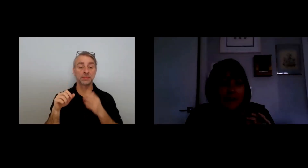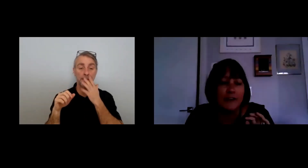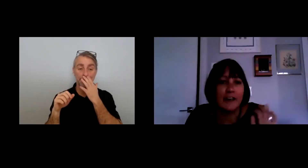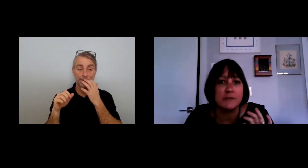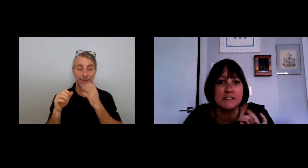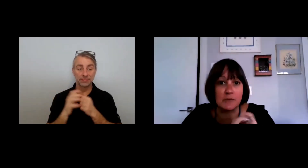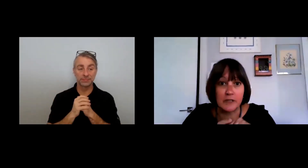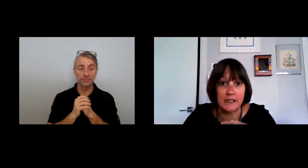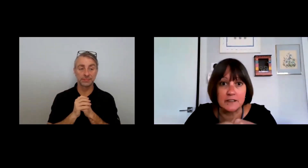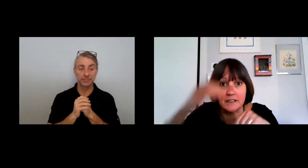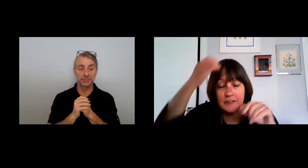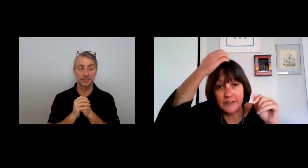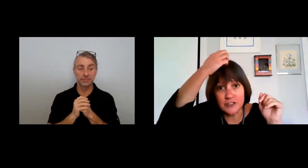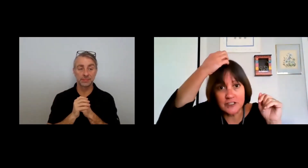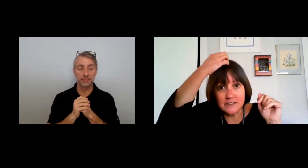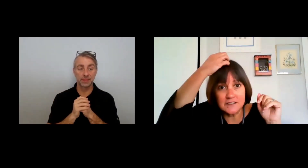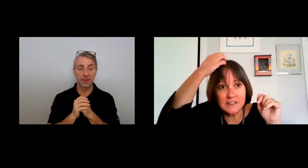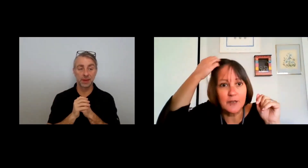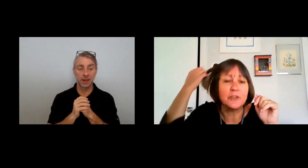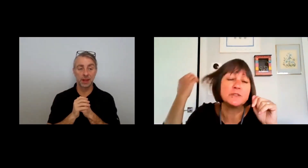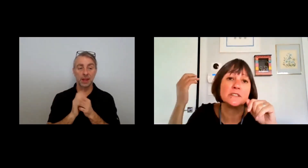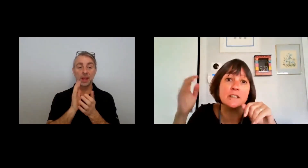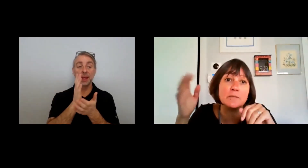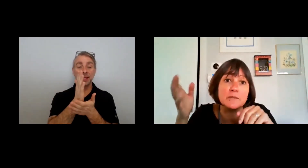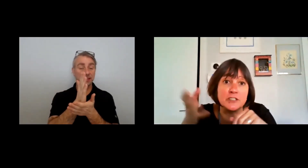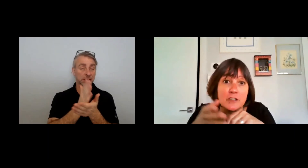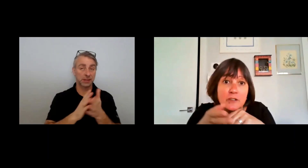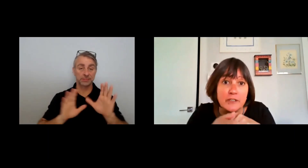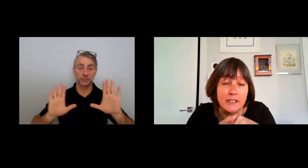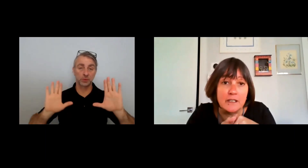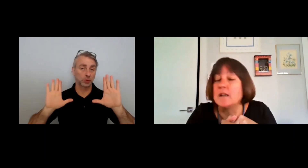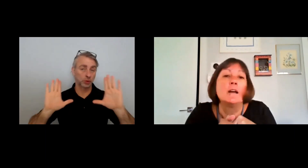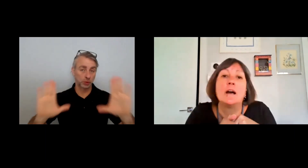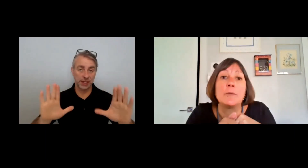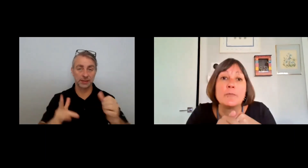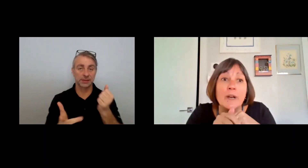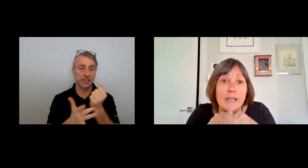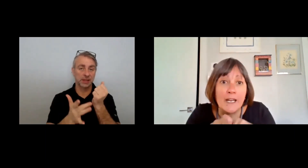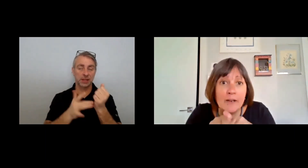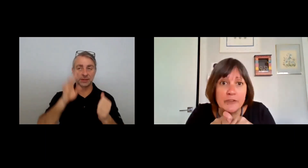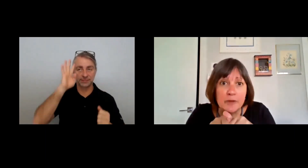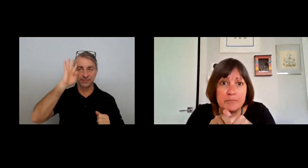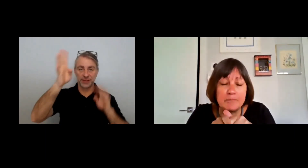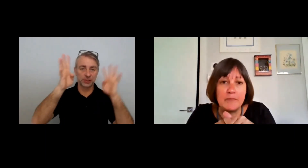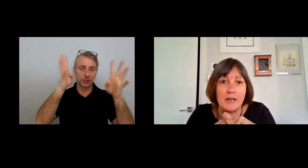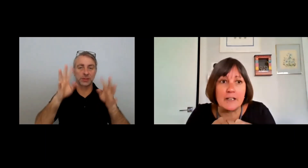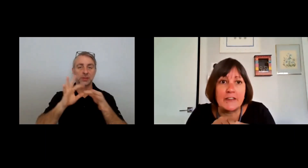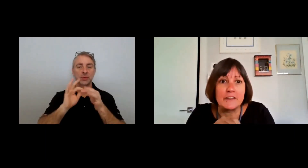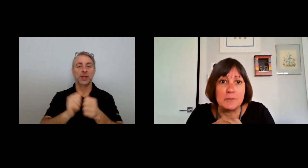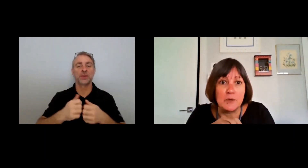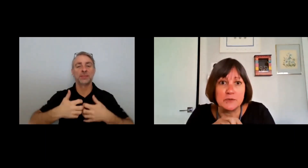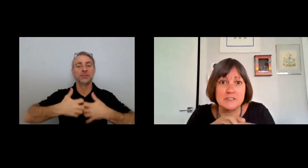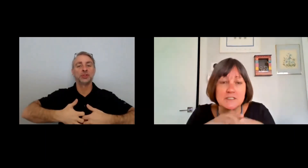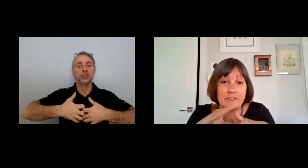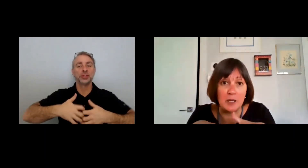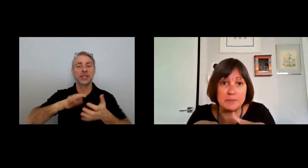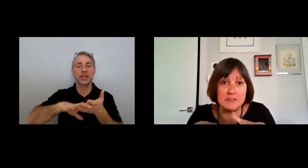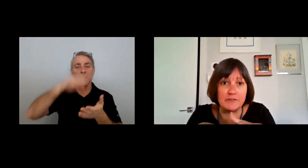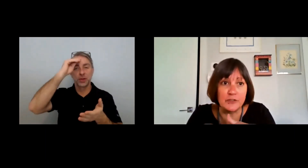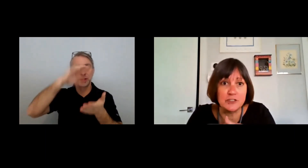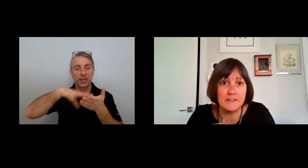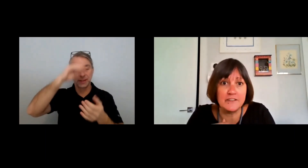on. There have been some great innovations using machine learning. Right now, I think the